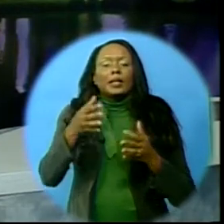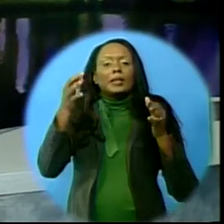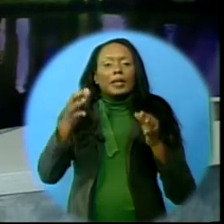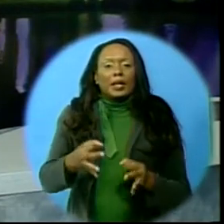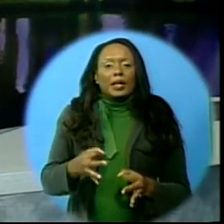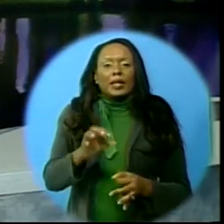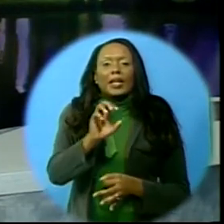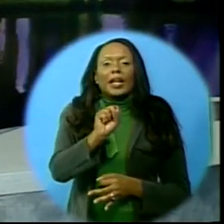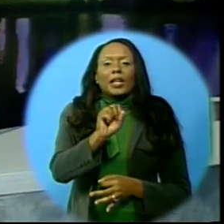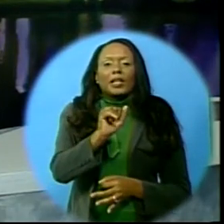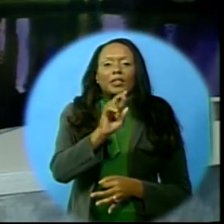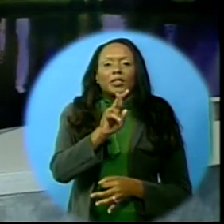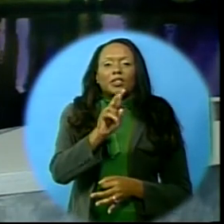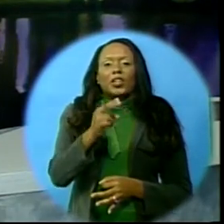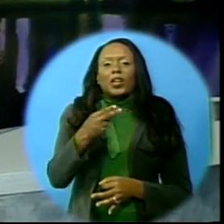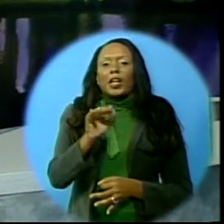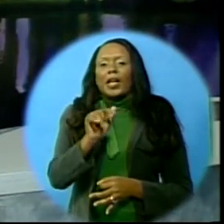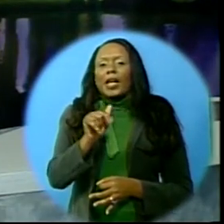the preferred candidate.